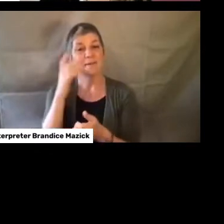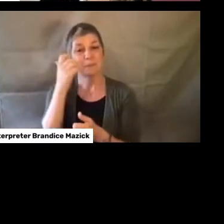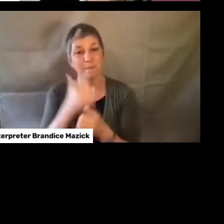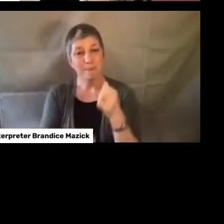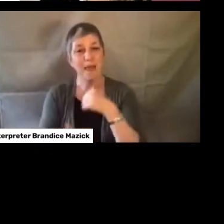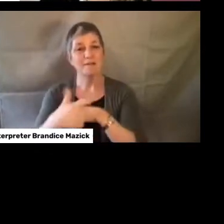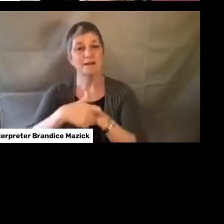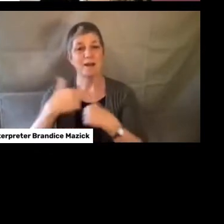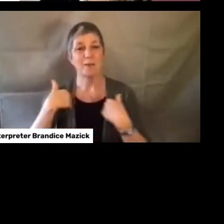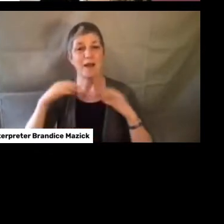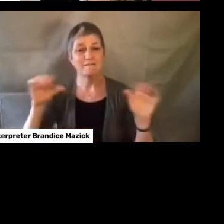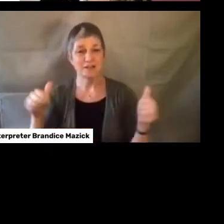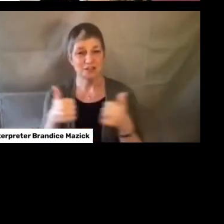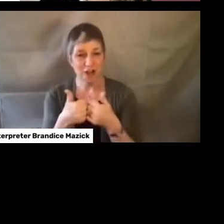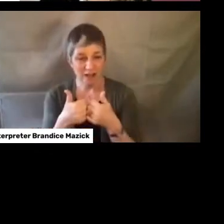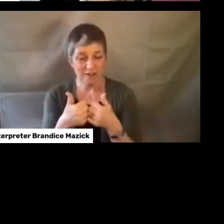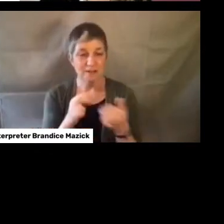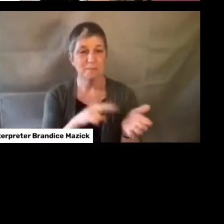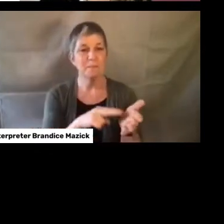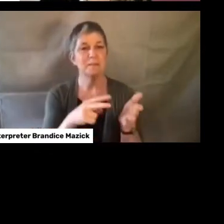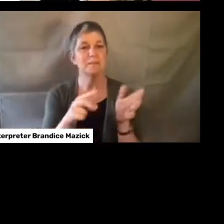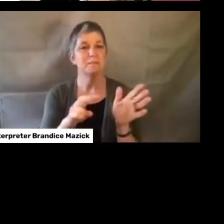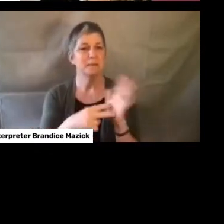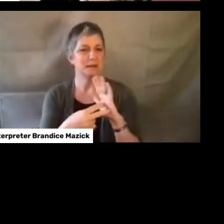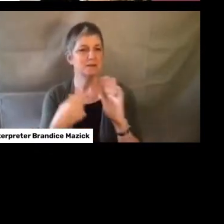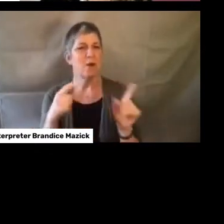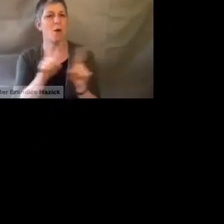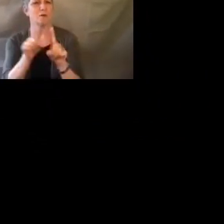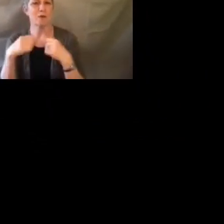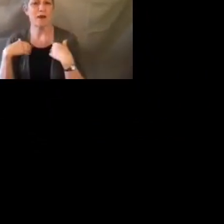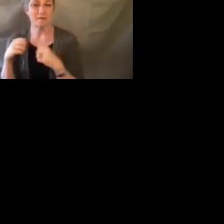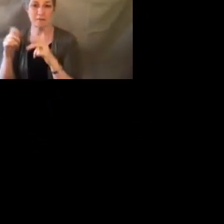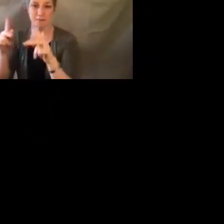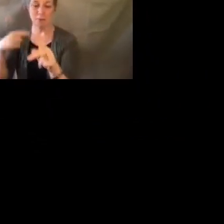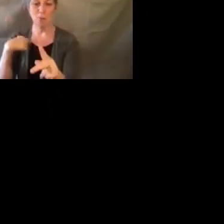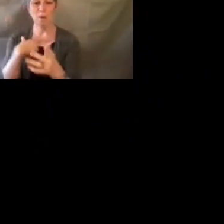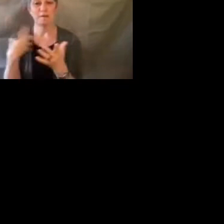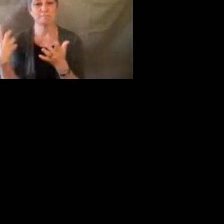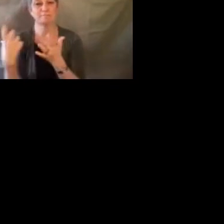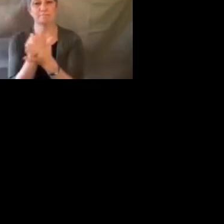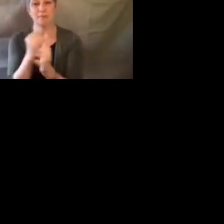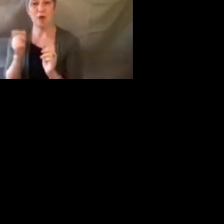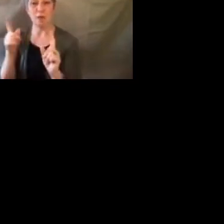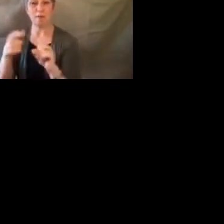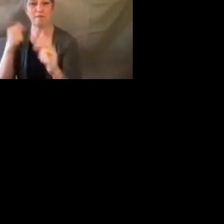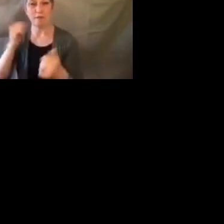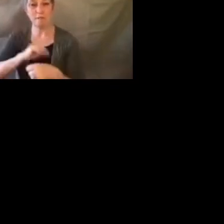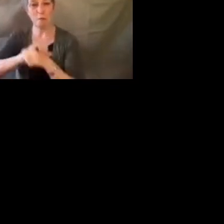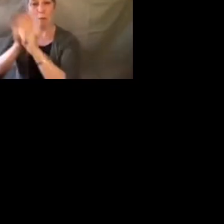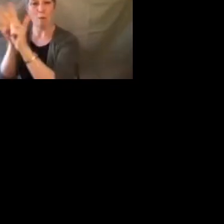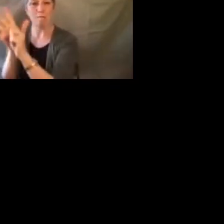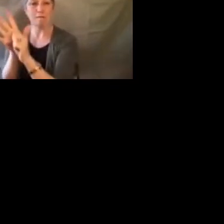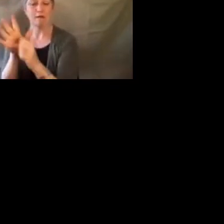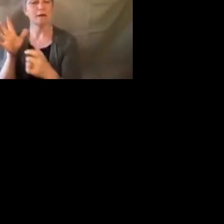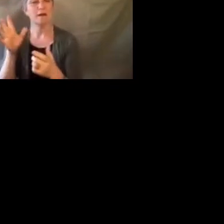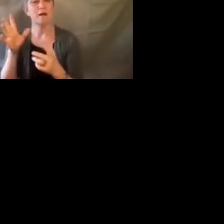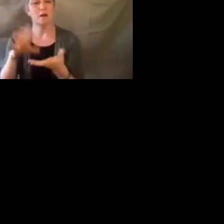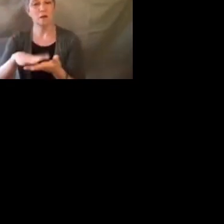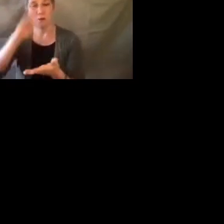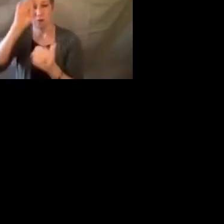we have a challenge, we also have an opportunity, and we've taken the opportunity from COVID to learn on how to